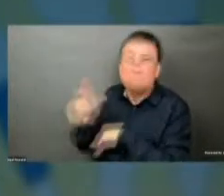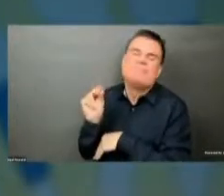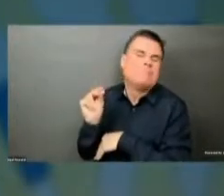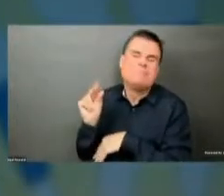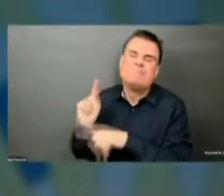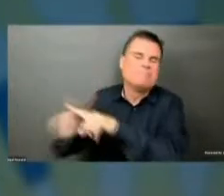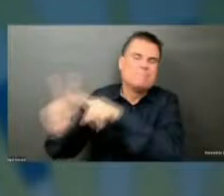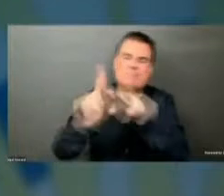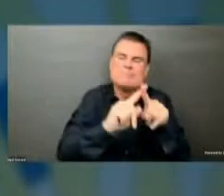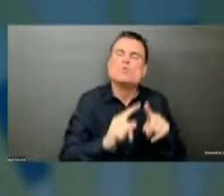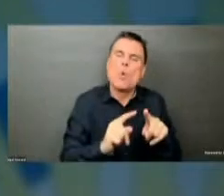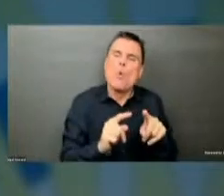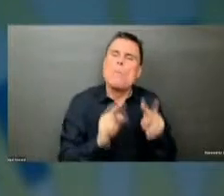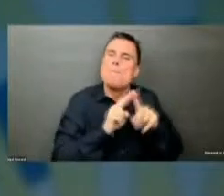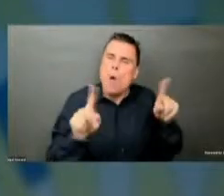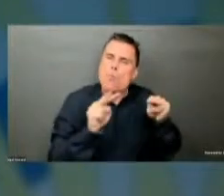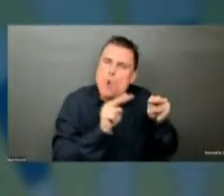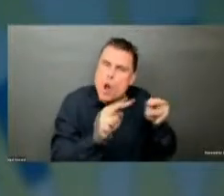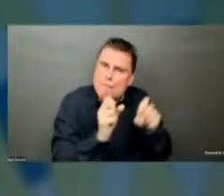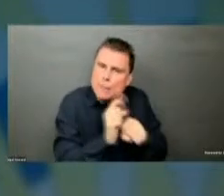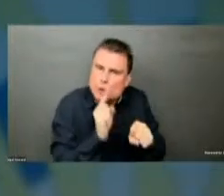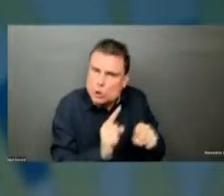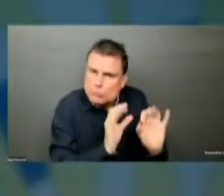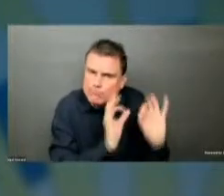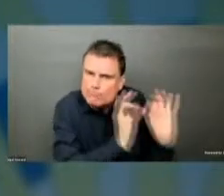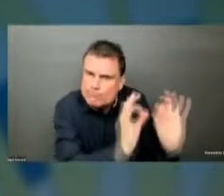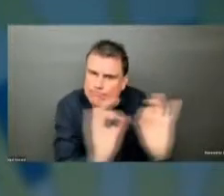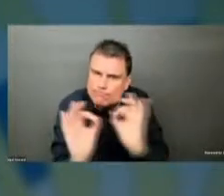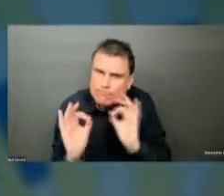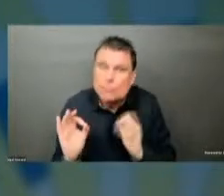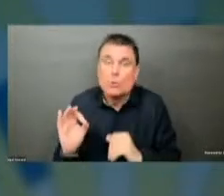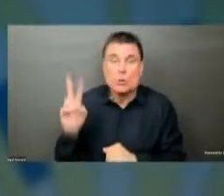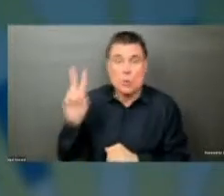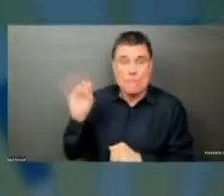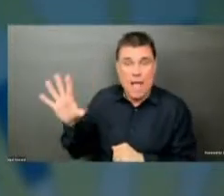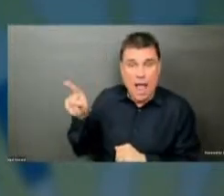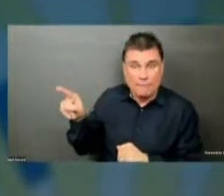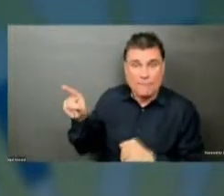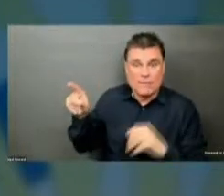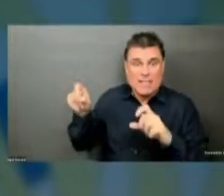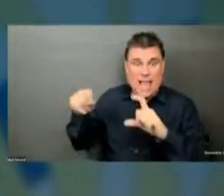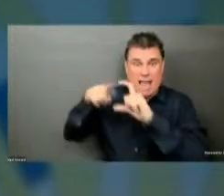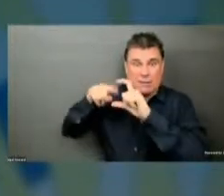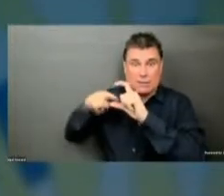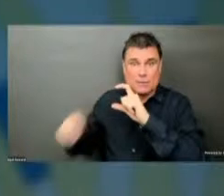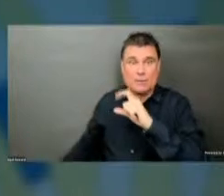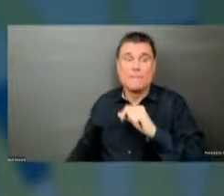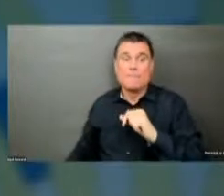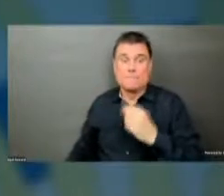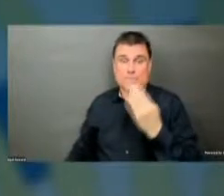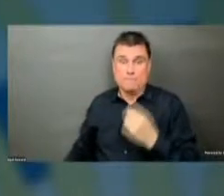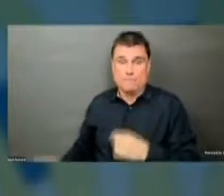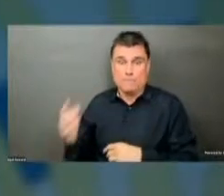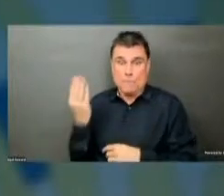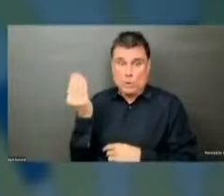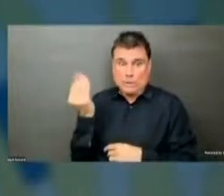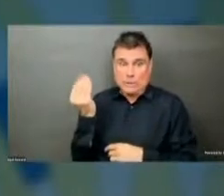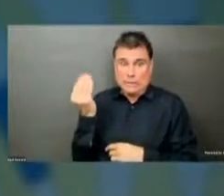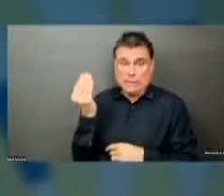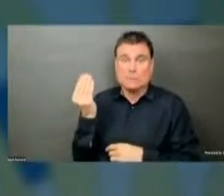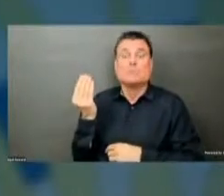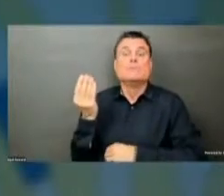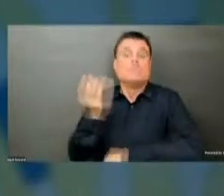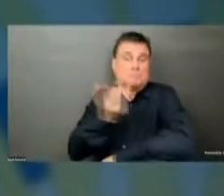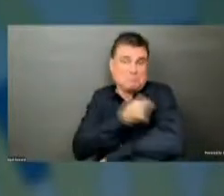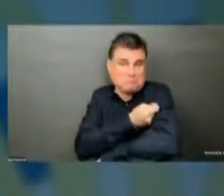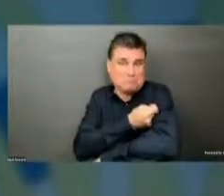We have approximately 14 AEFIs or adverse events reports for every 10,000 doses of vaccine. So that's